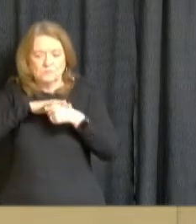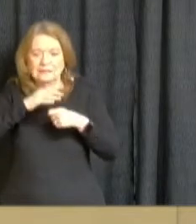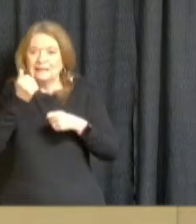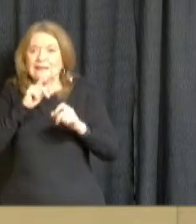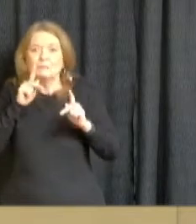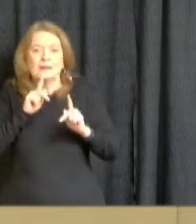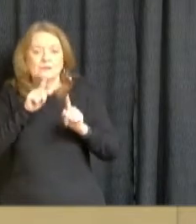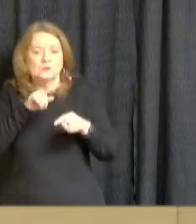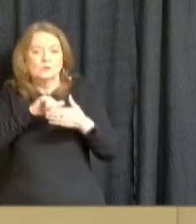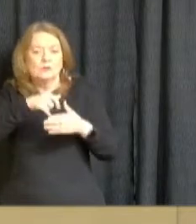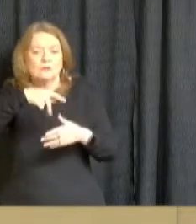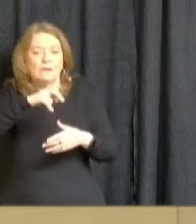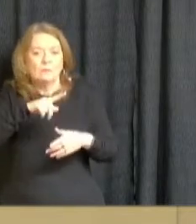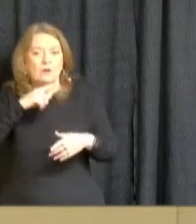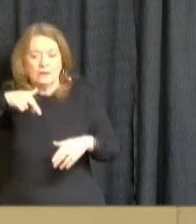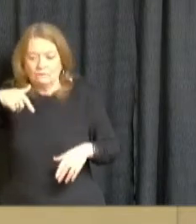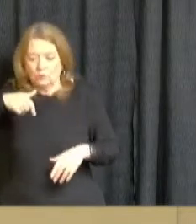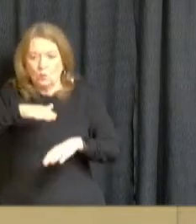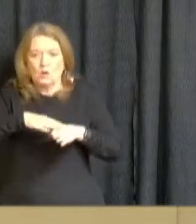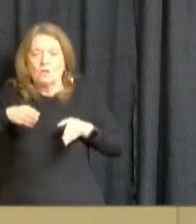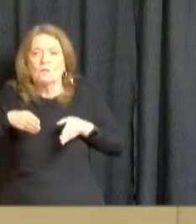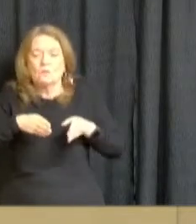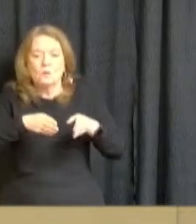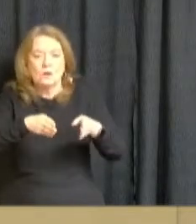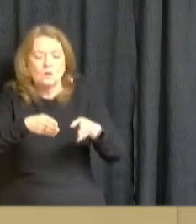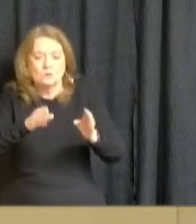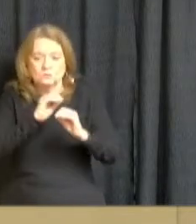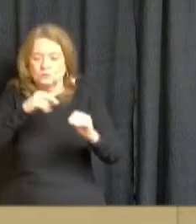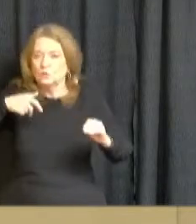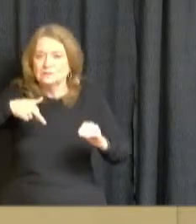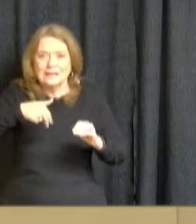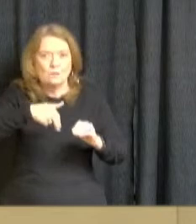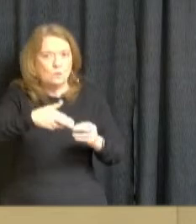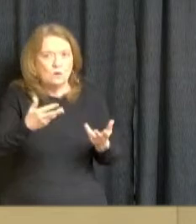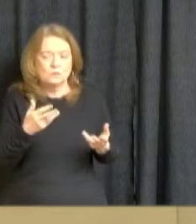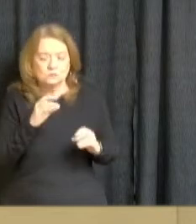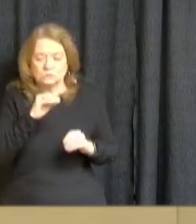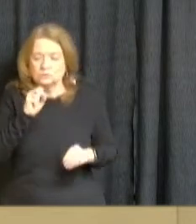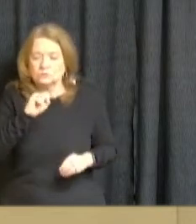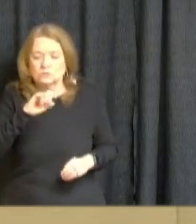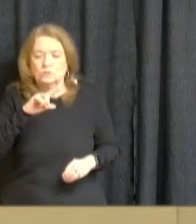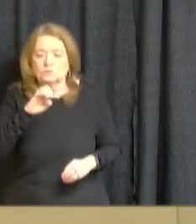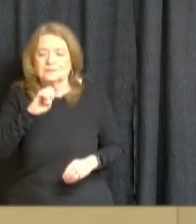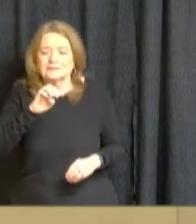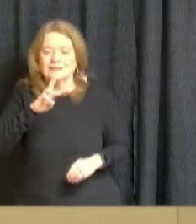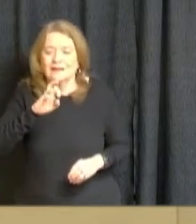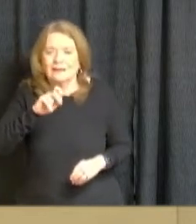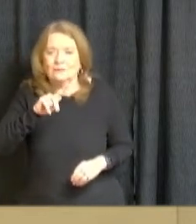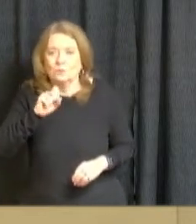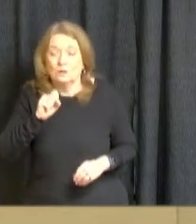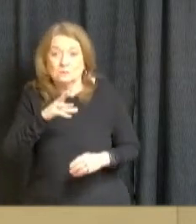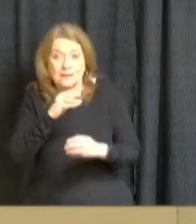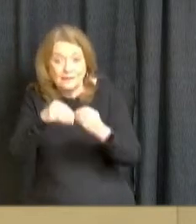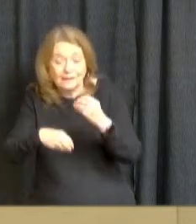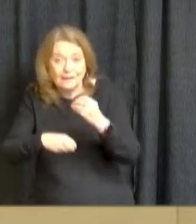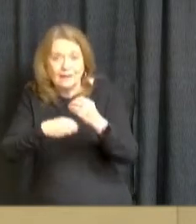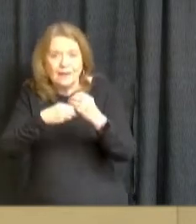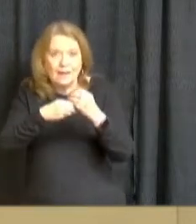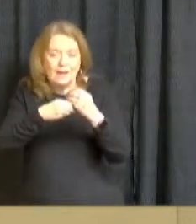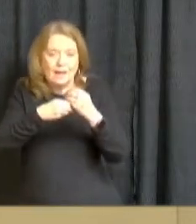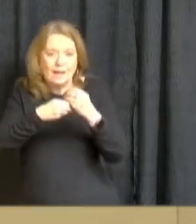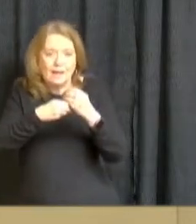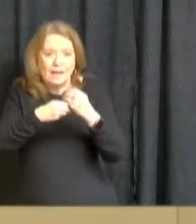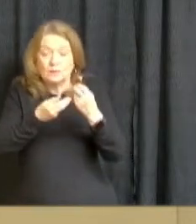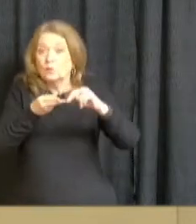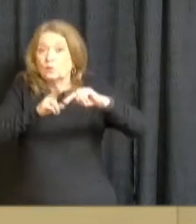Anybody that's going to that park is walking there on the road without the benefit of a sidewalk. And adding